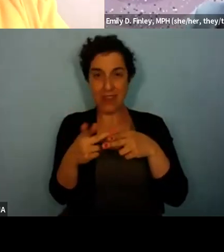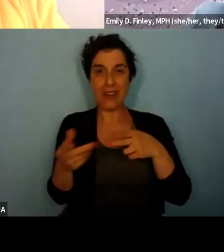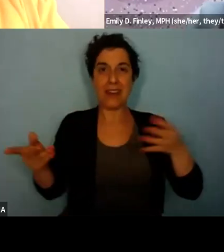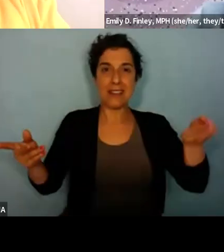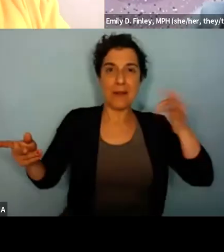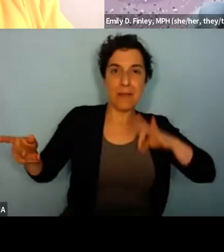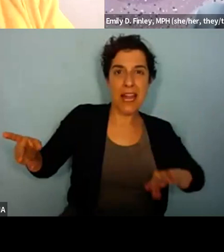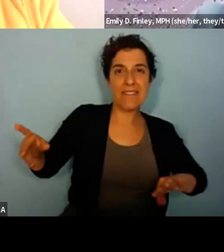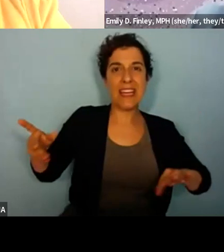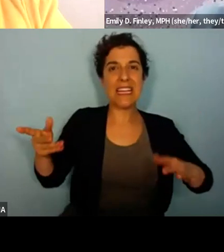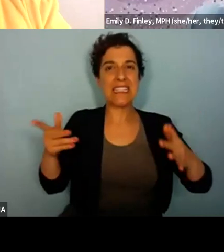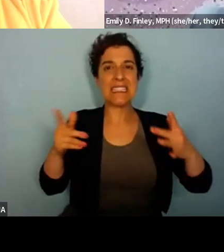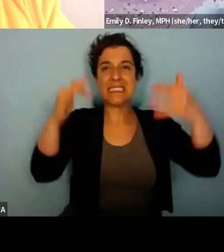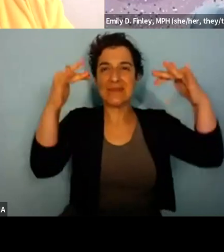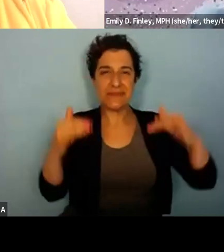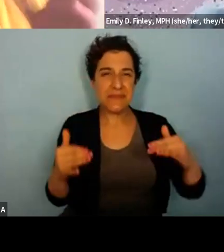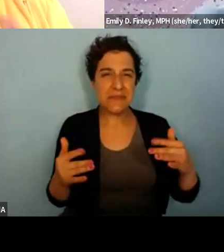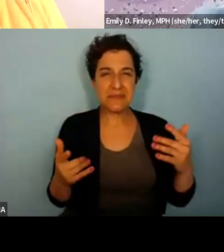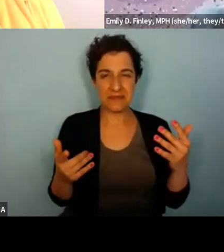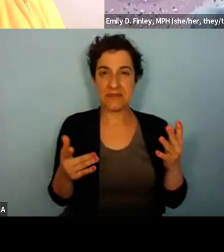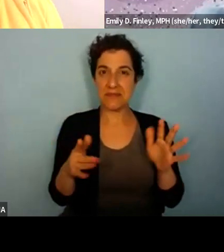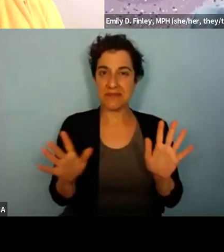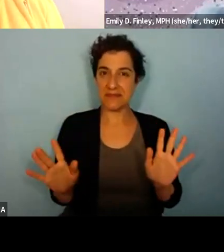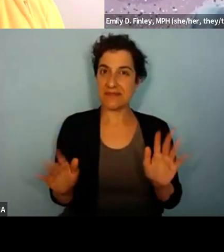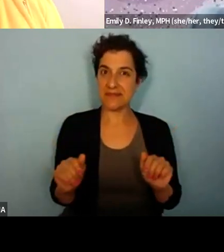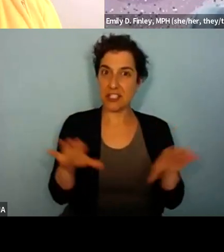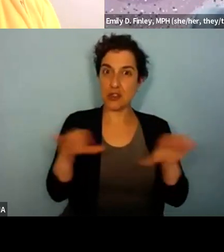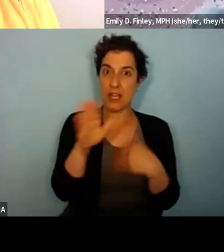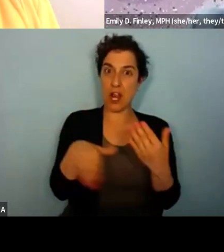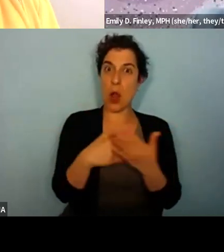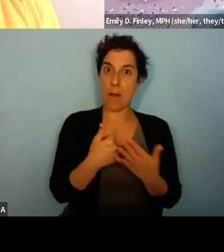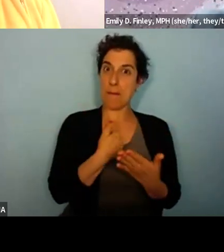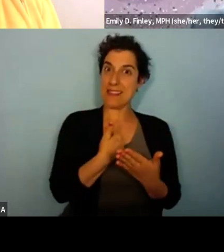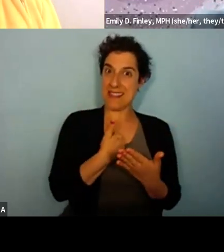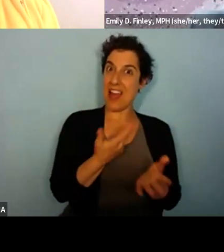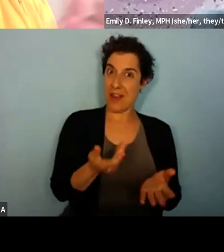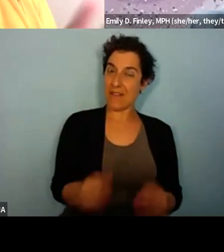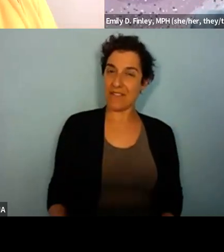benefits, fringe benefits, and, doing it all myself. But I